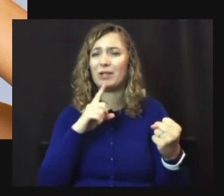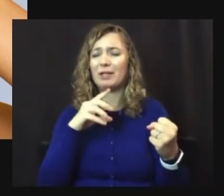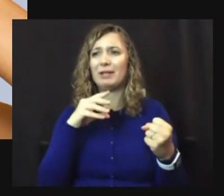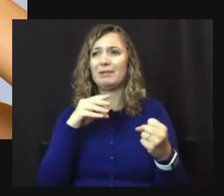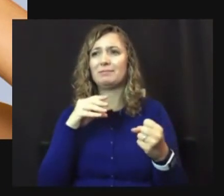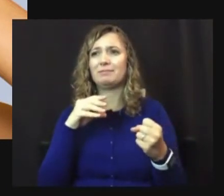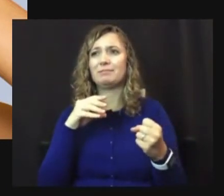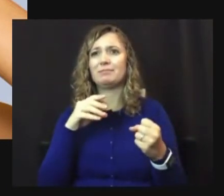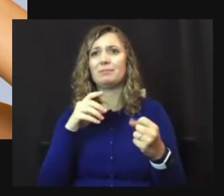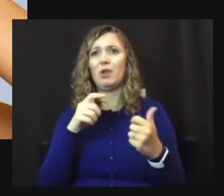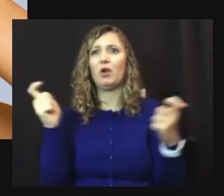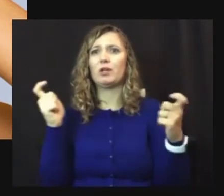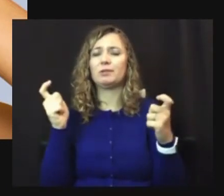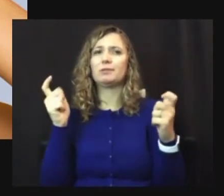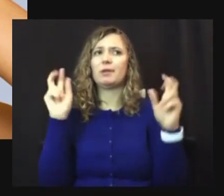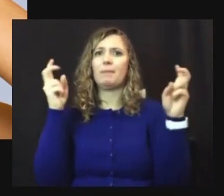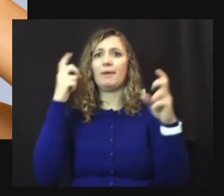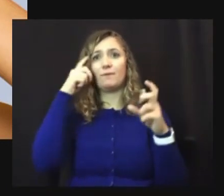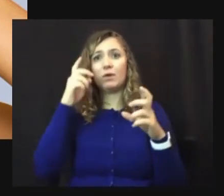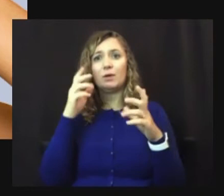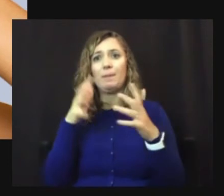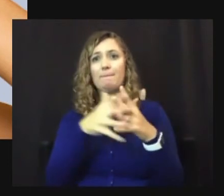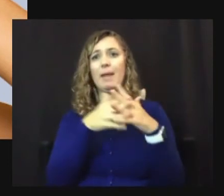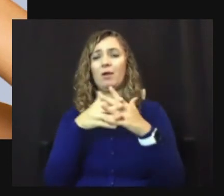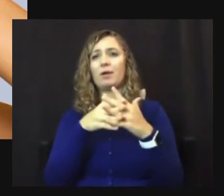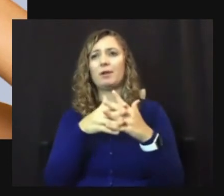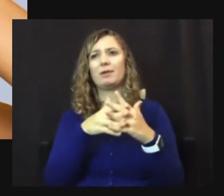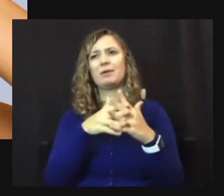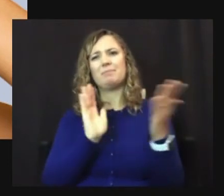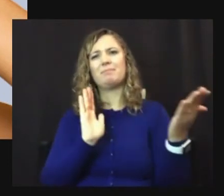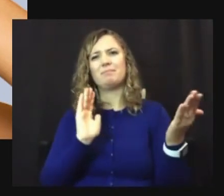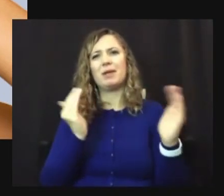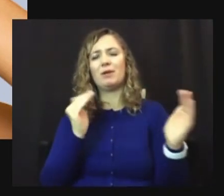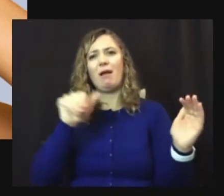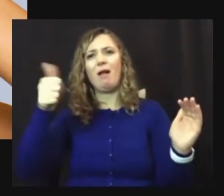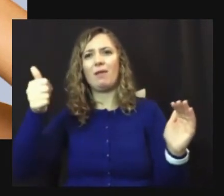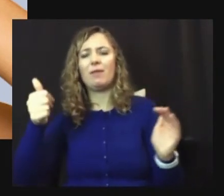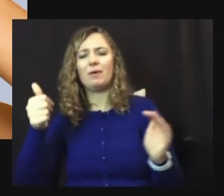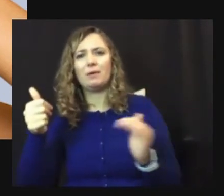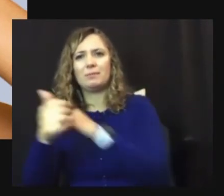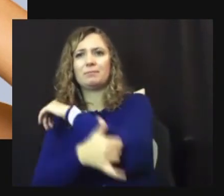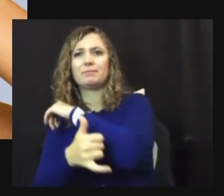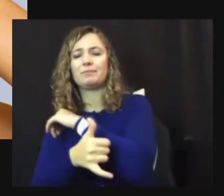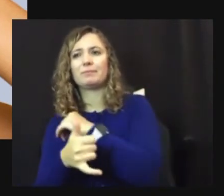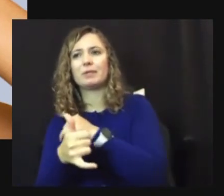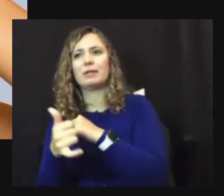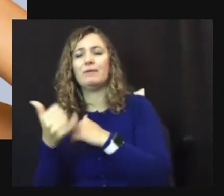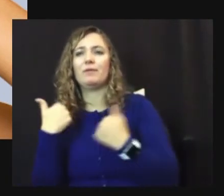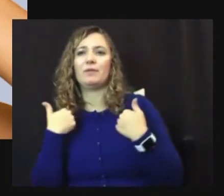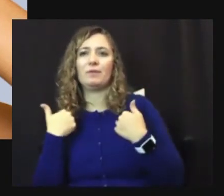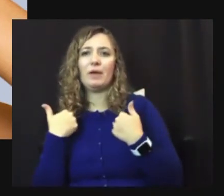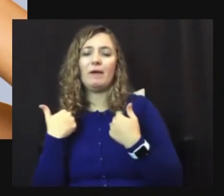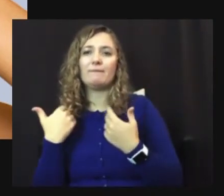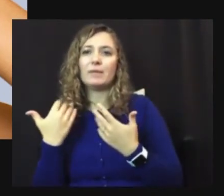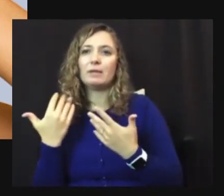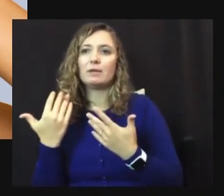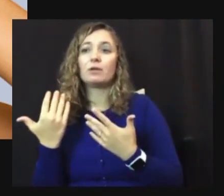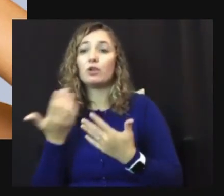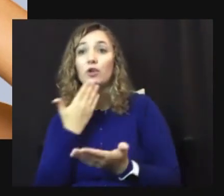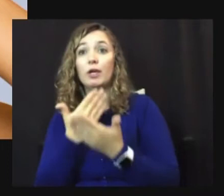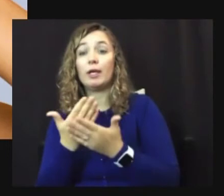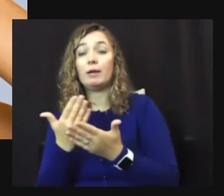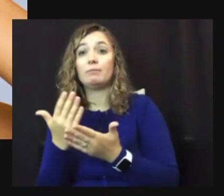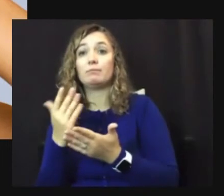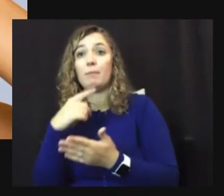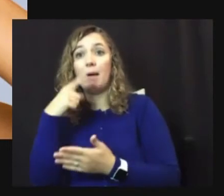places. And depending on if you have great public transport or not. I grew up in, you